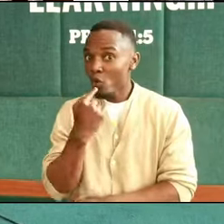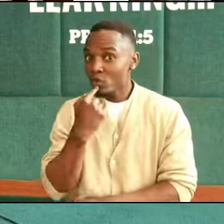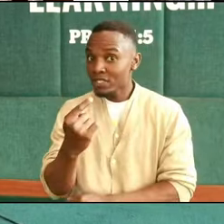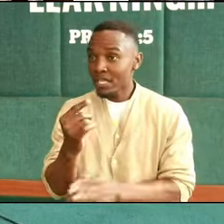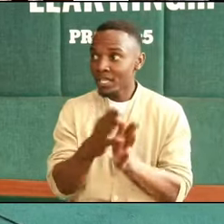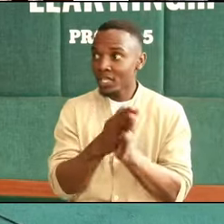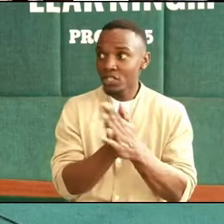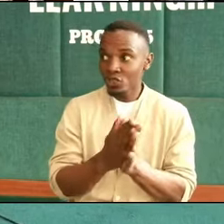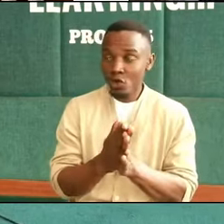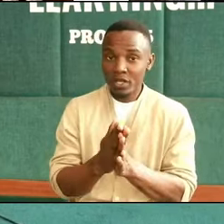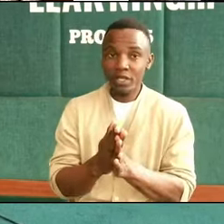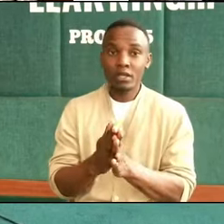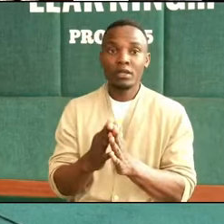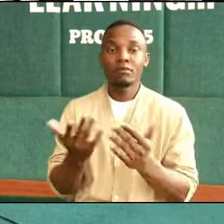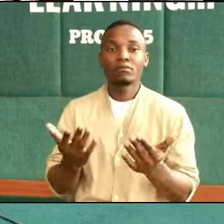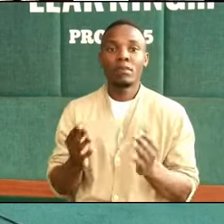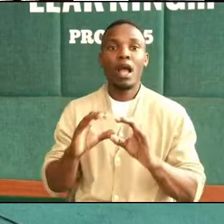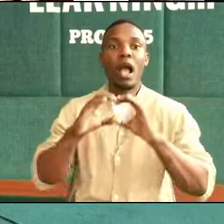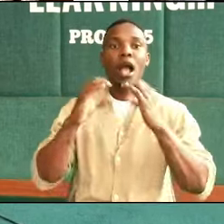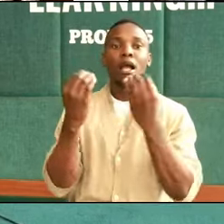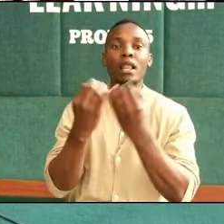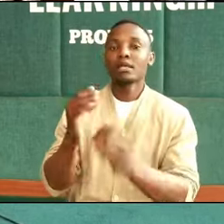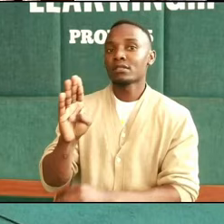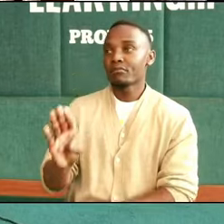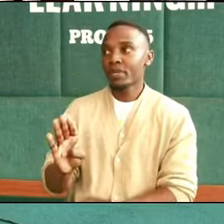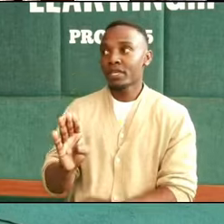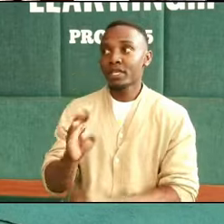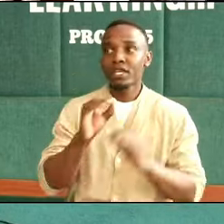Cradle Roll B, courtesy of